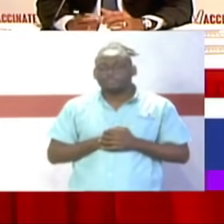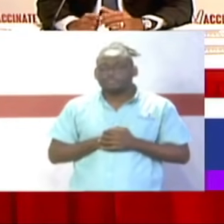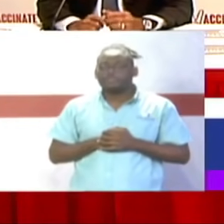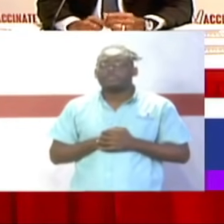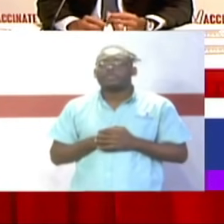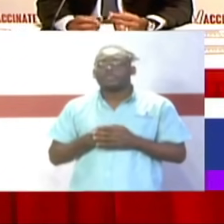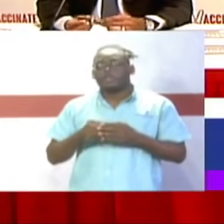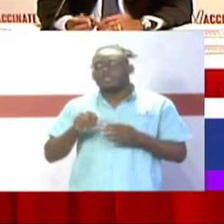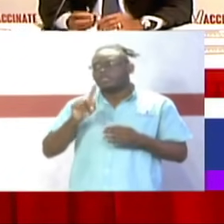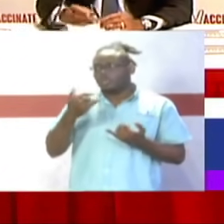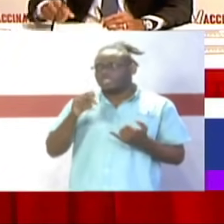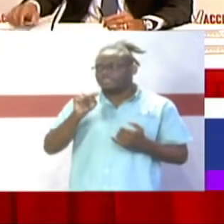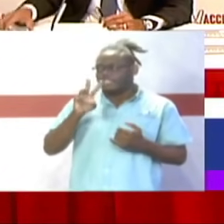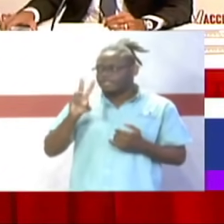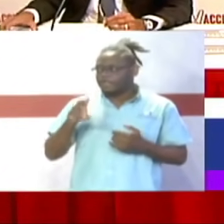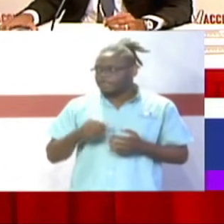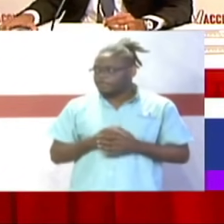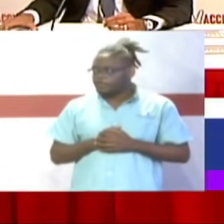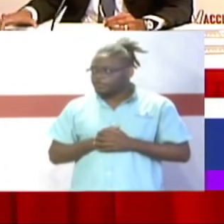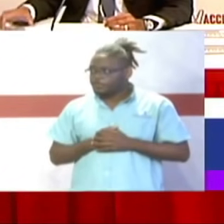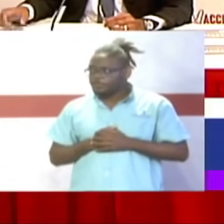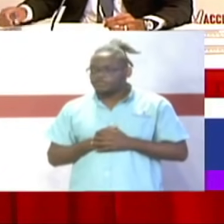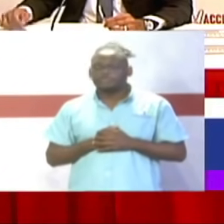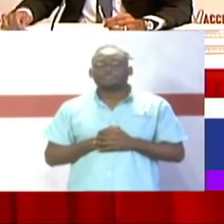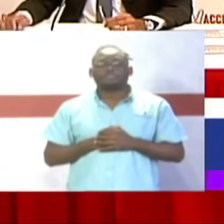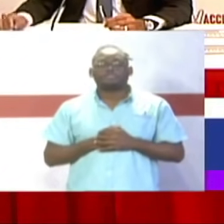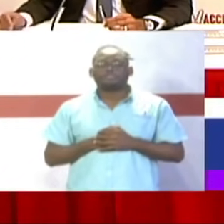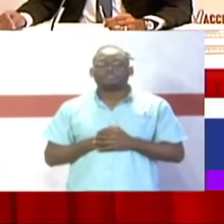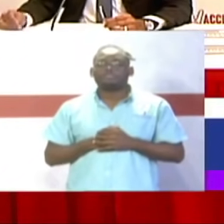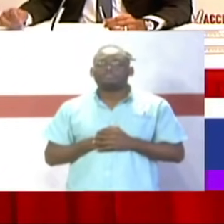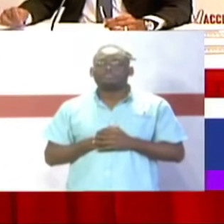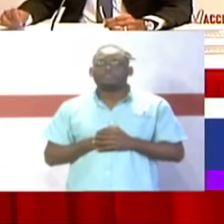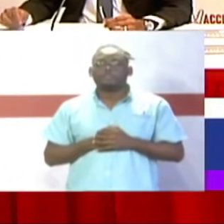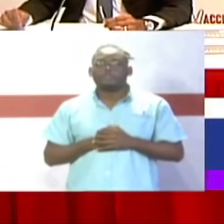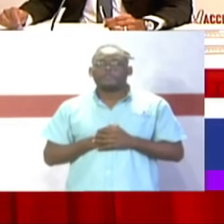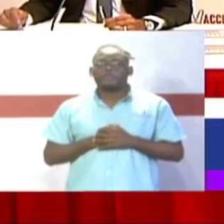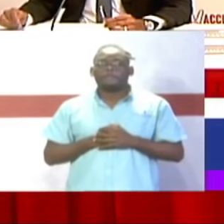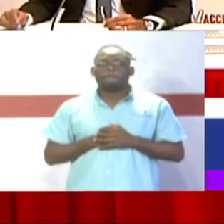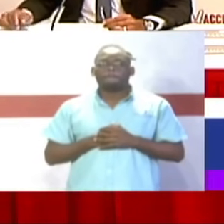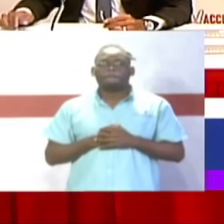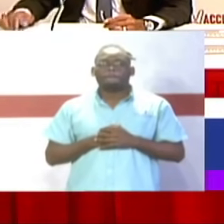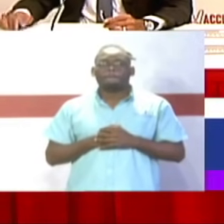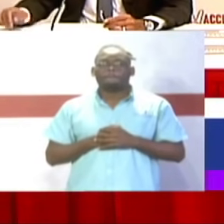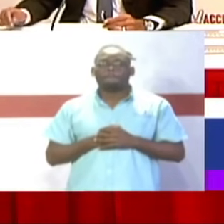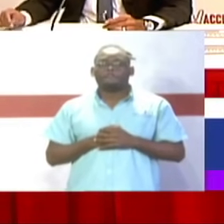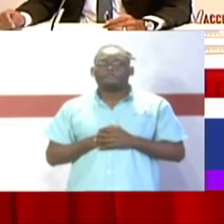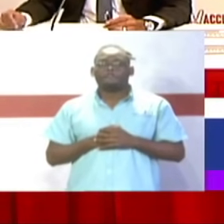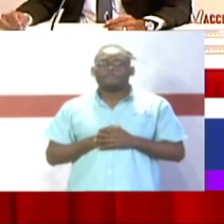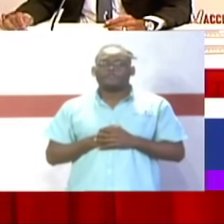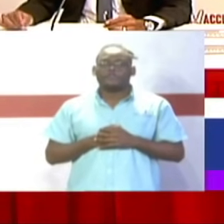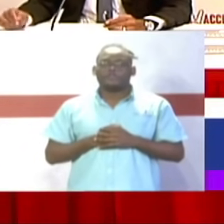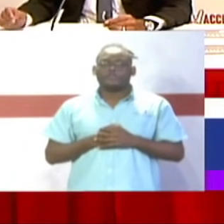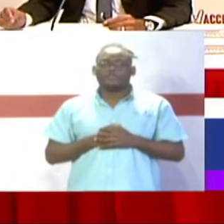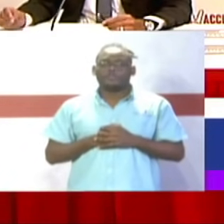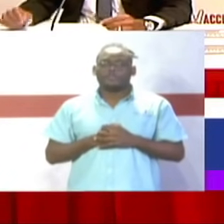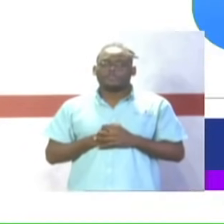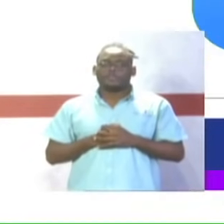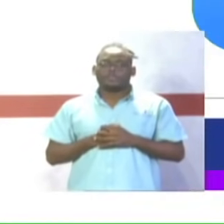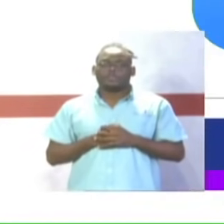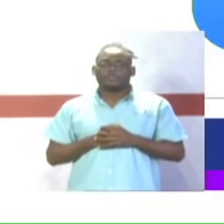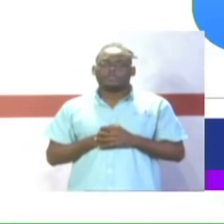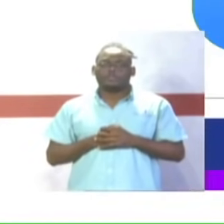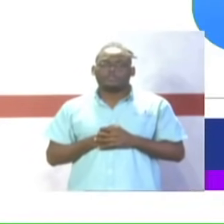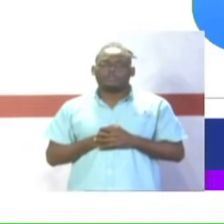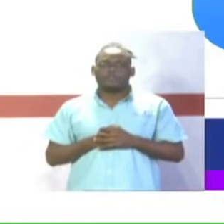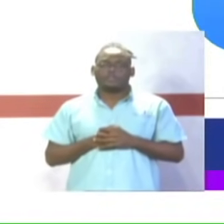Hi, yes. Alicia Boucher from TV6 again. I don't know who would want to take this question. I know that the Prime Minister